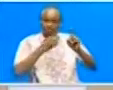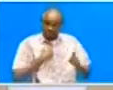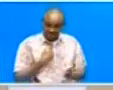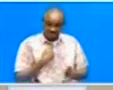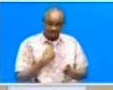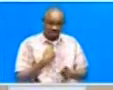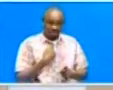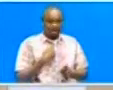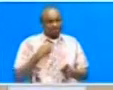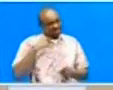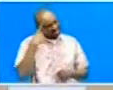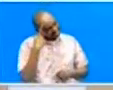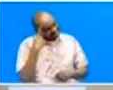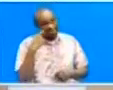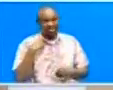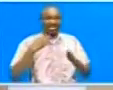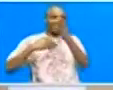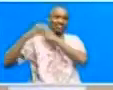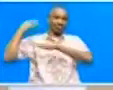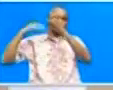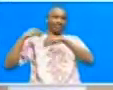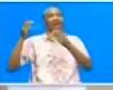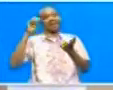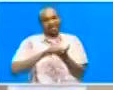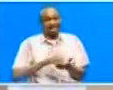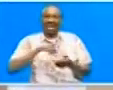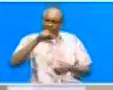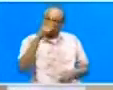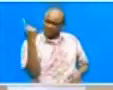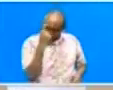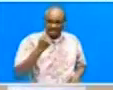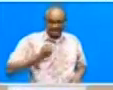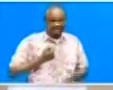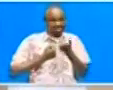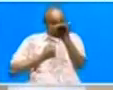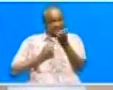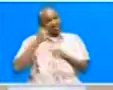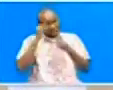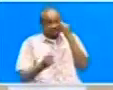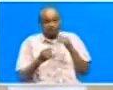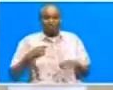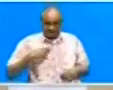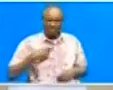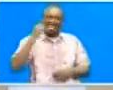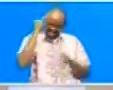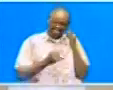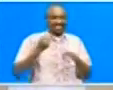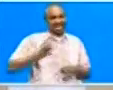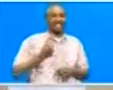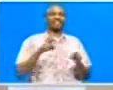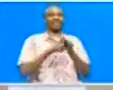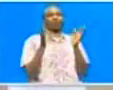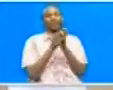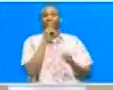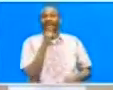feel like I'm reliving. It's like history repeated itself. She was the only last girl standing in the finals. I was the last girl standing in the finals. I